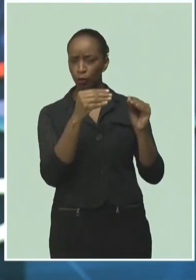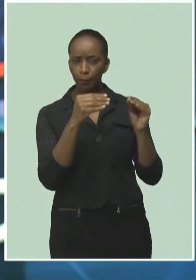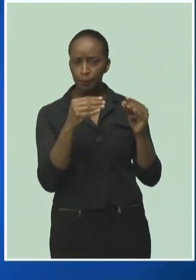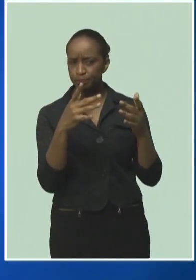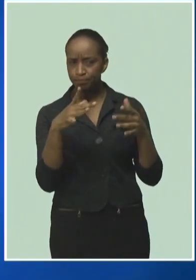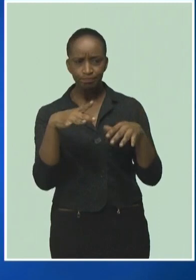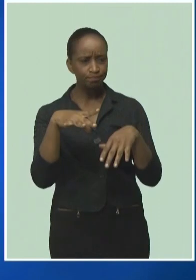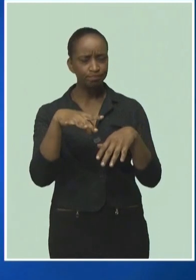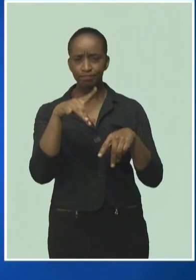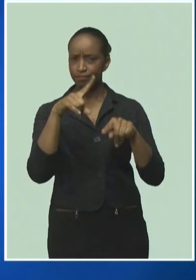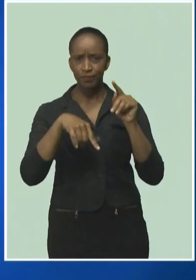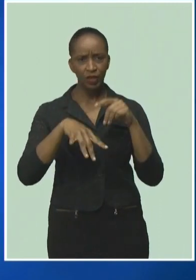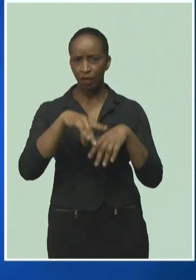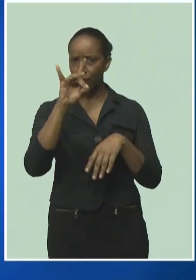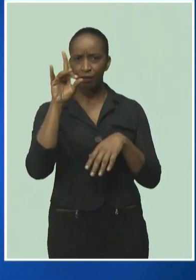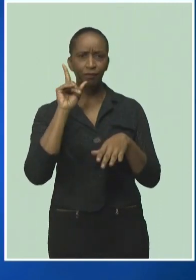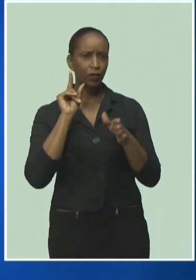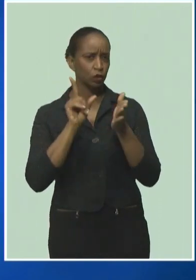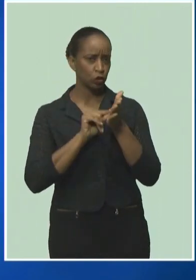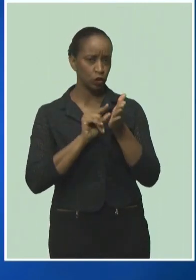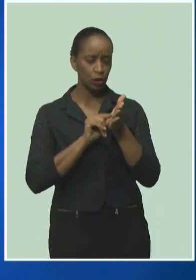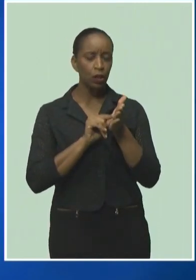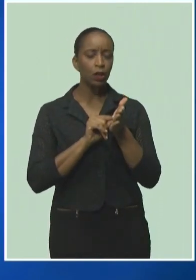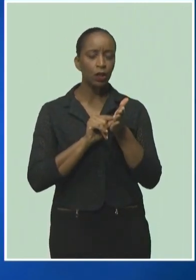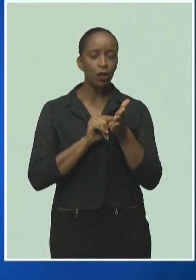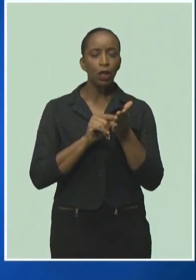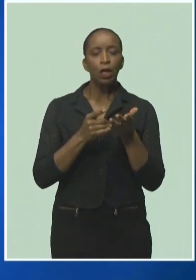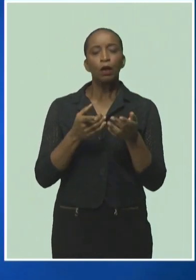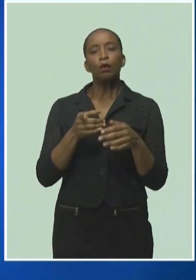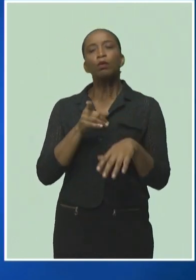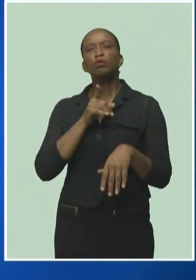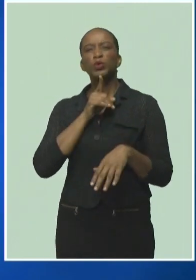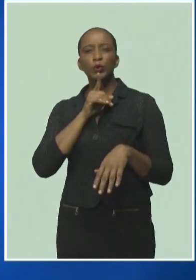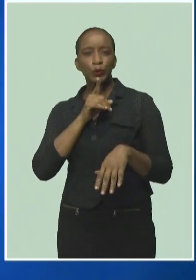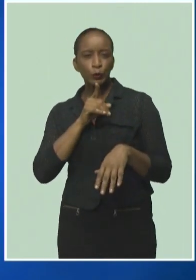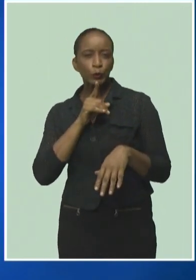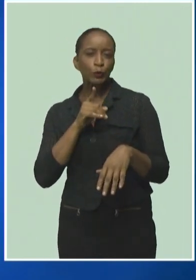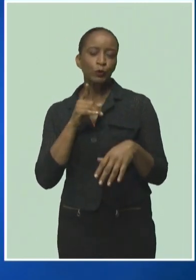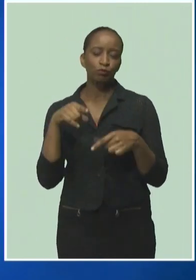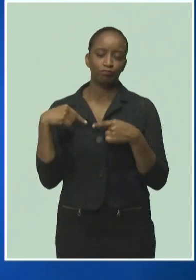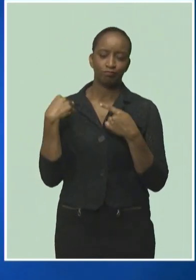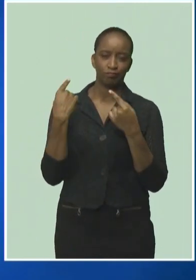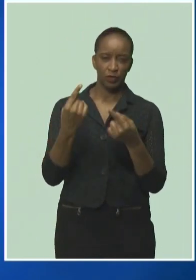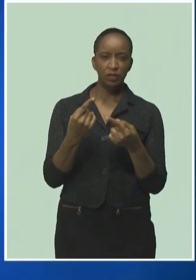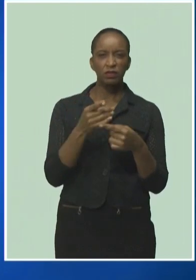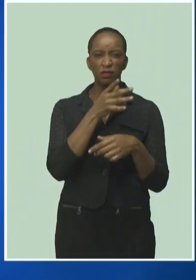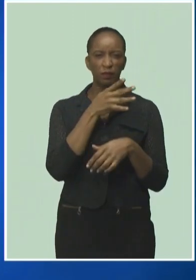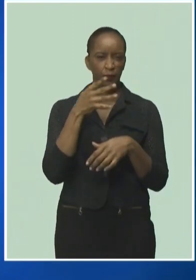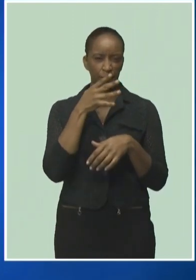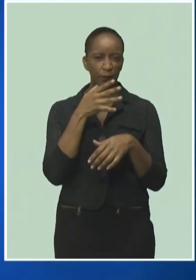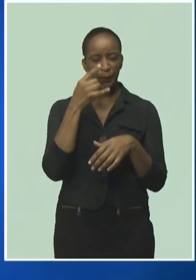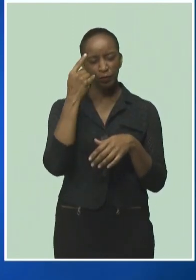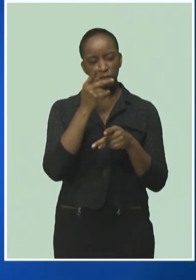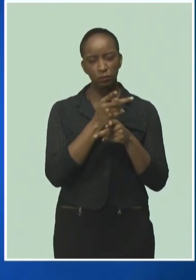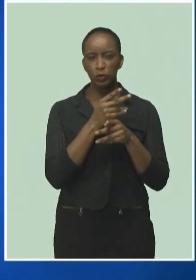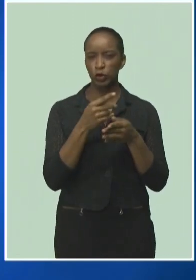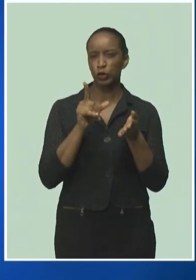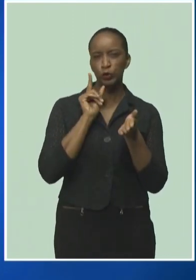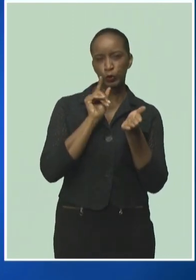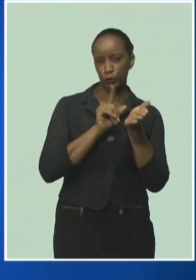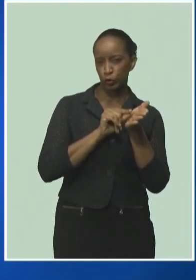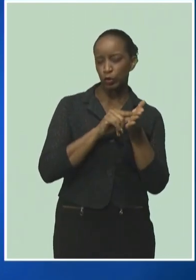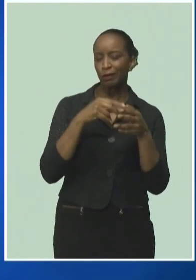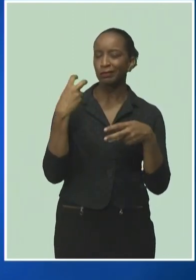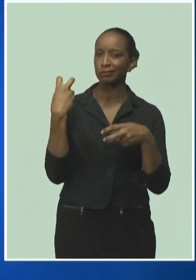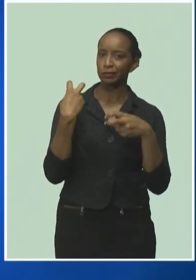Yes, we were having some challenges, but the projection going forward is that is something of the past. As you're aware, we were seriously